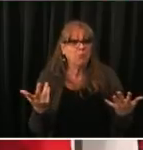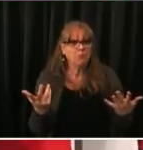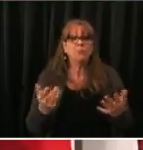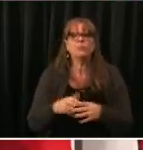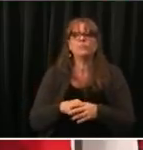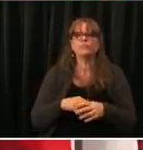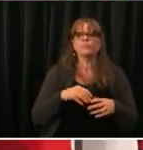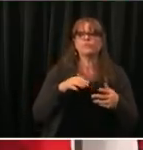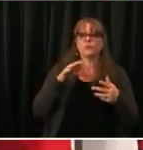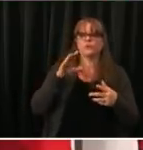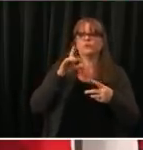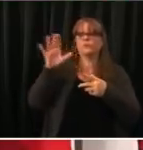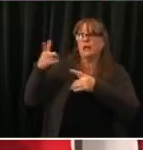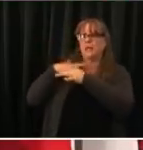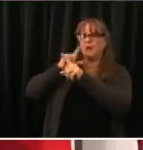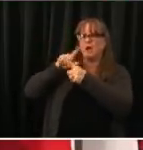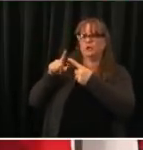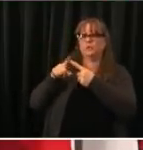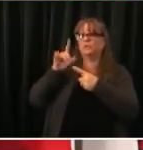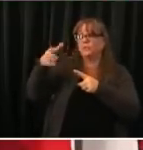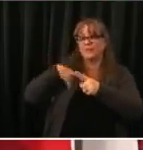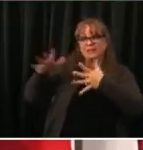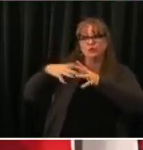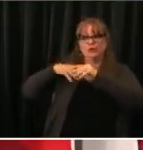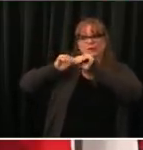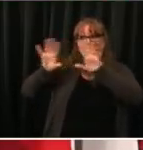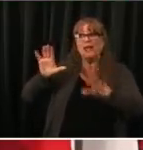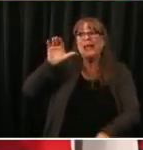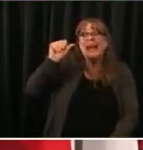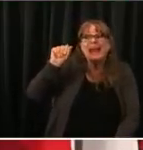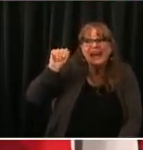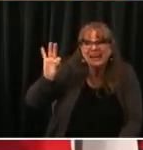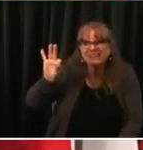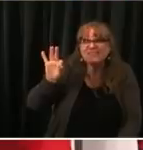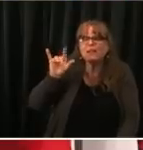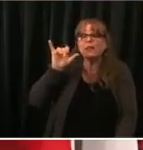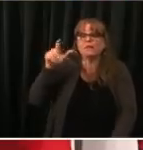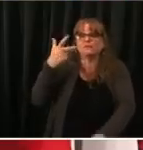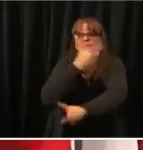that if there is a dose that would otherwise be wasted,